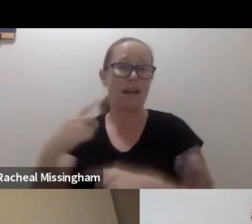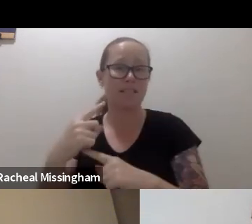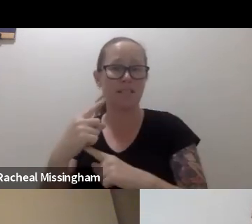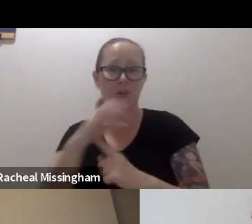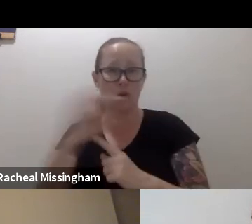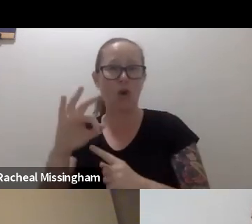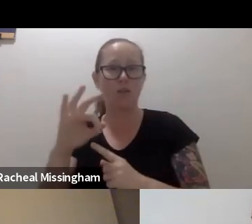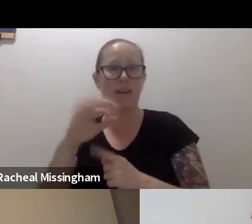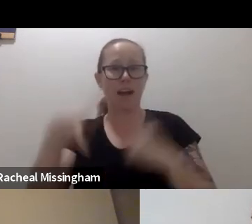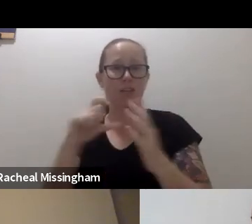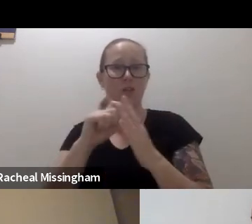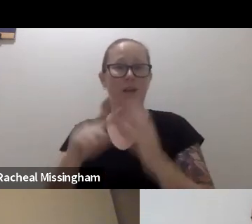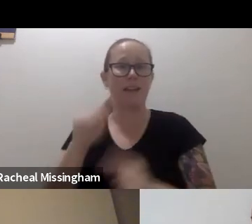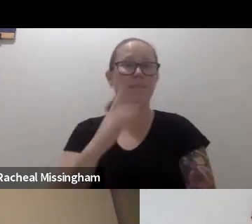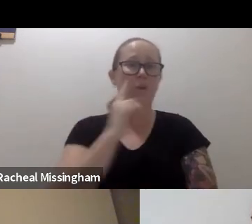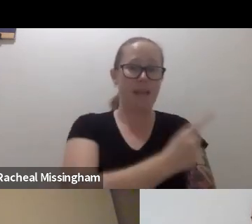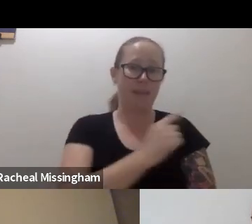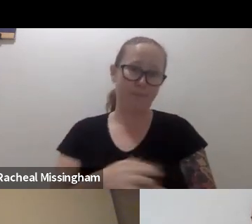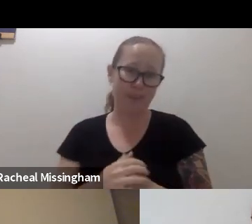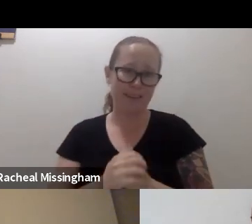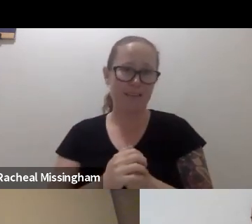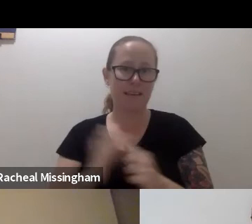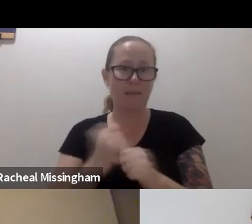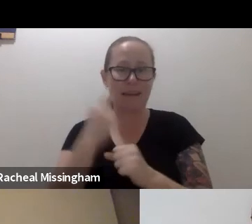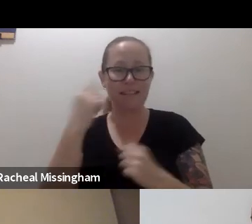for us, not us doing that for them.